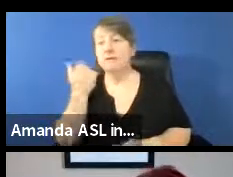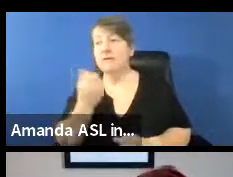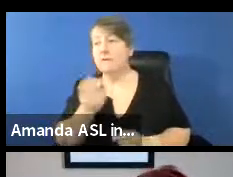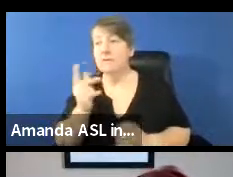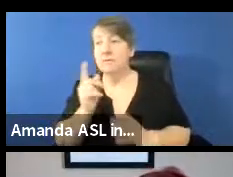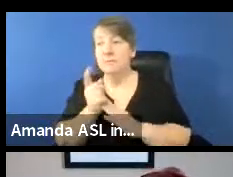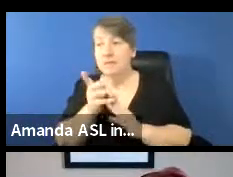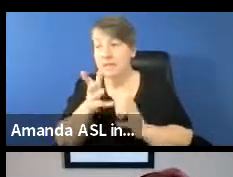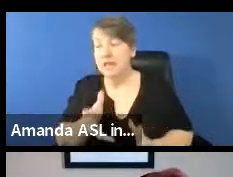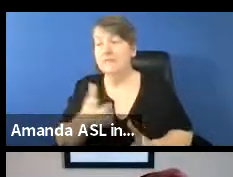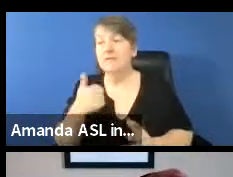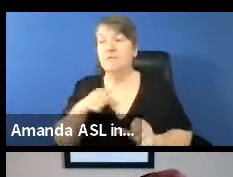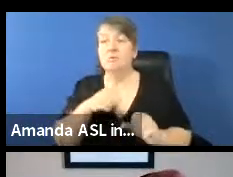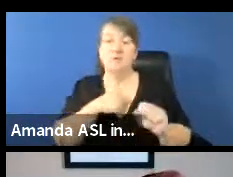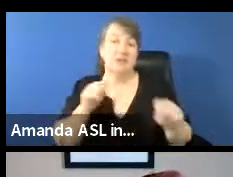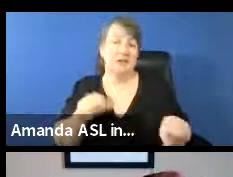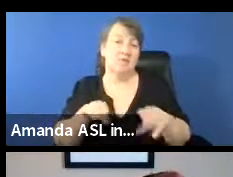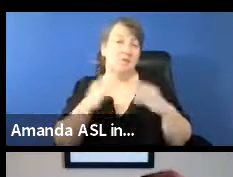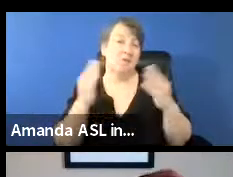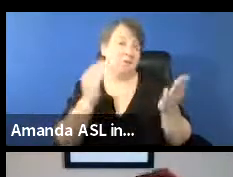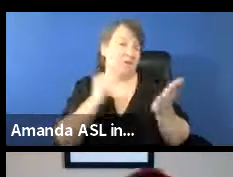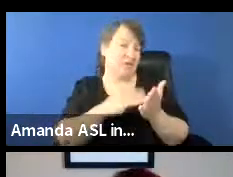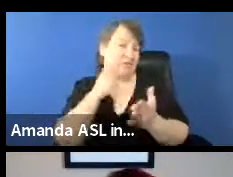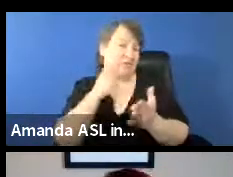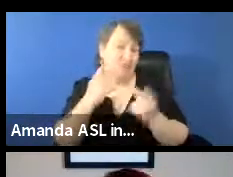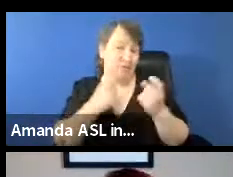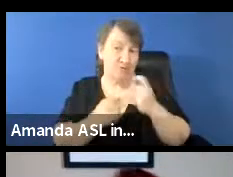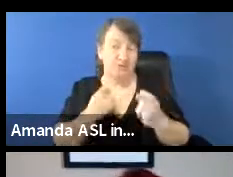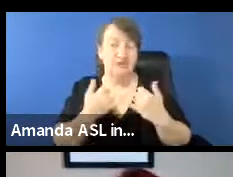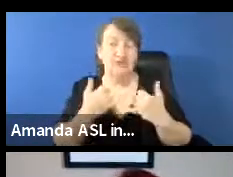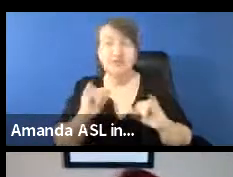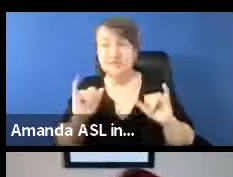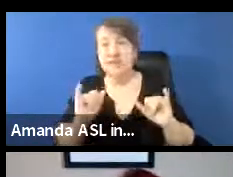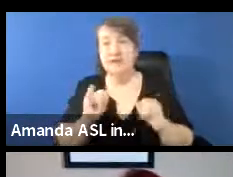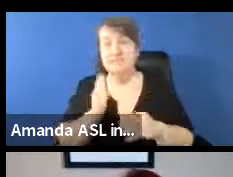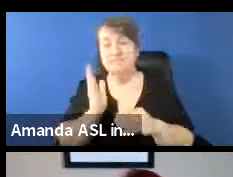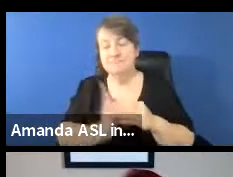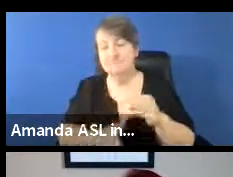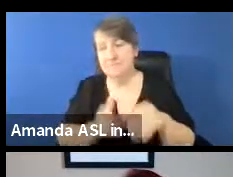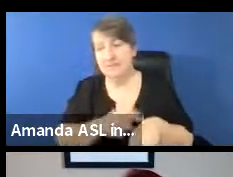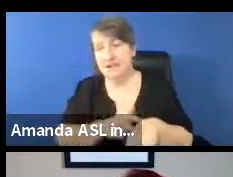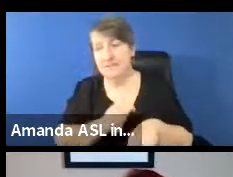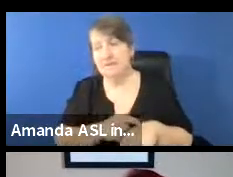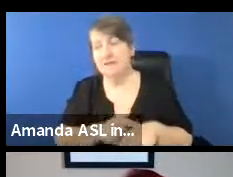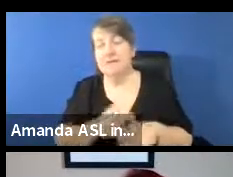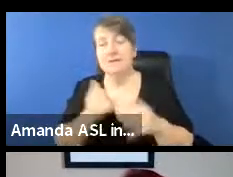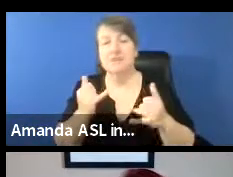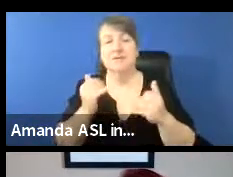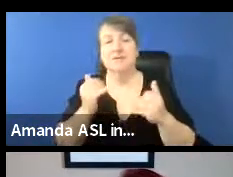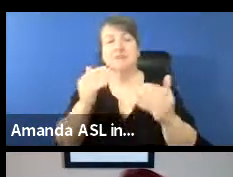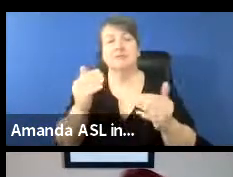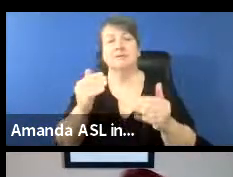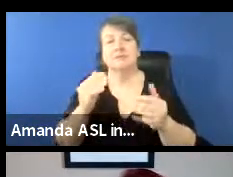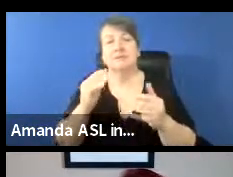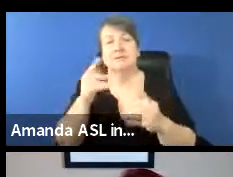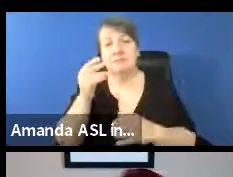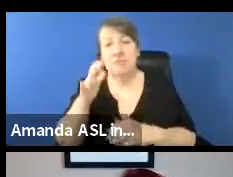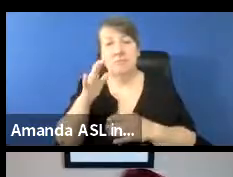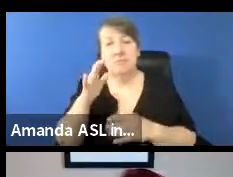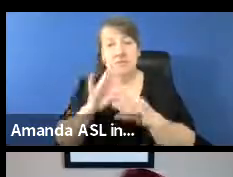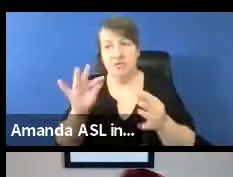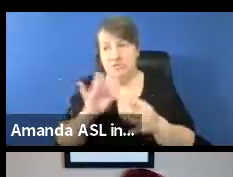left, we can open it back up for questions and still end on time. But at this point, let's go ahead and move to public